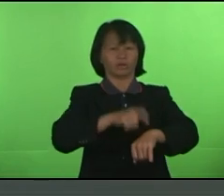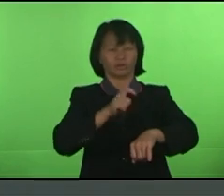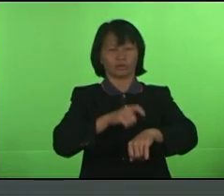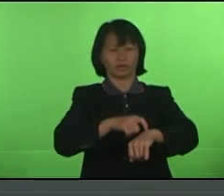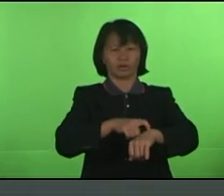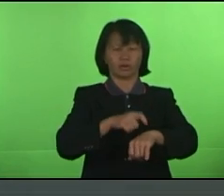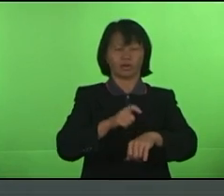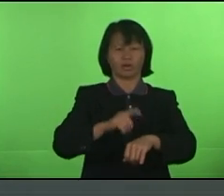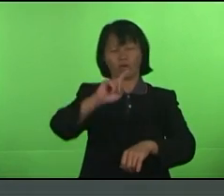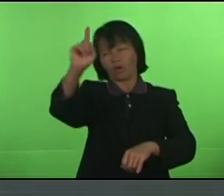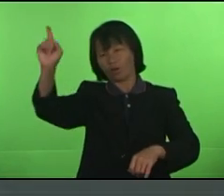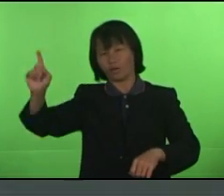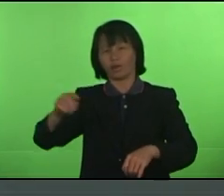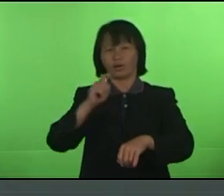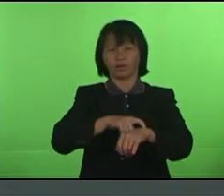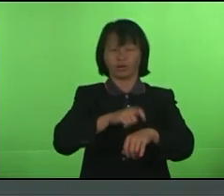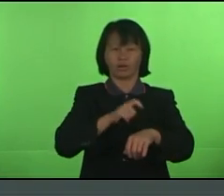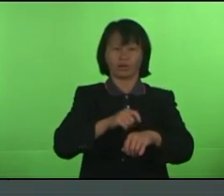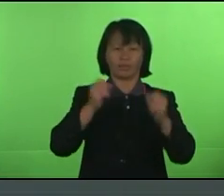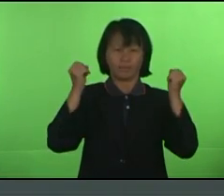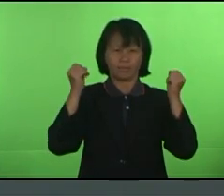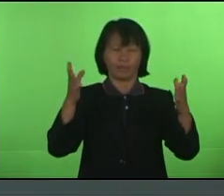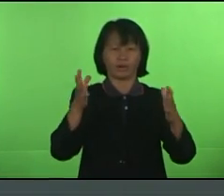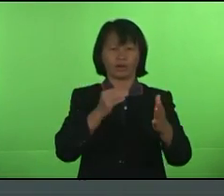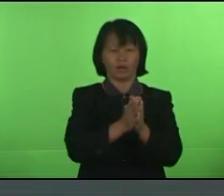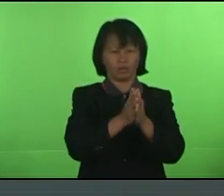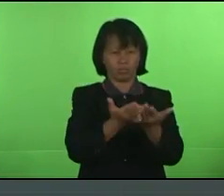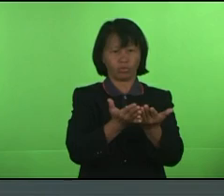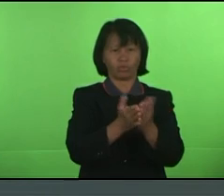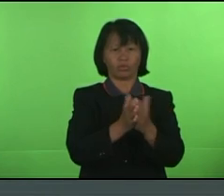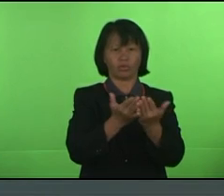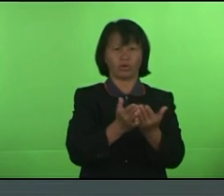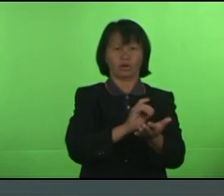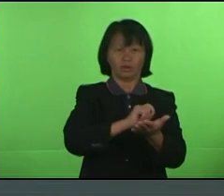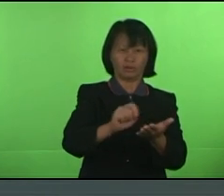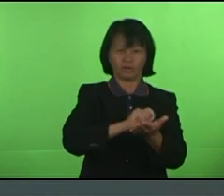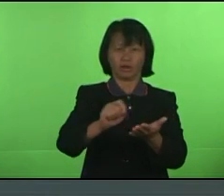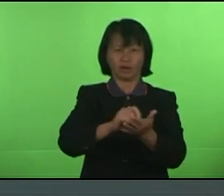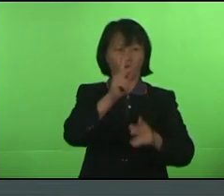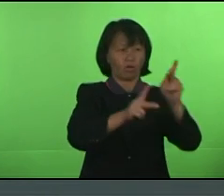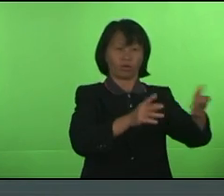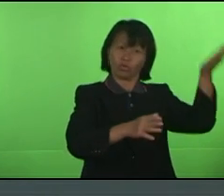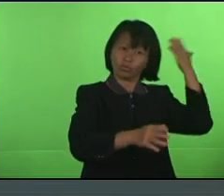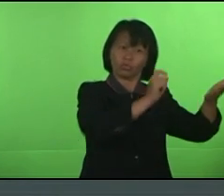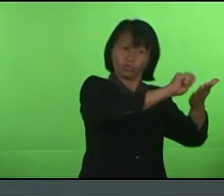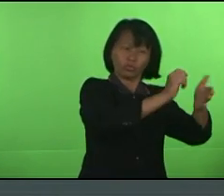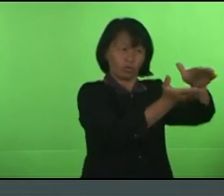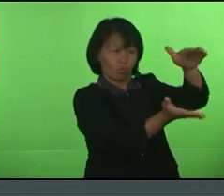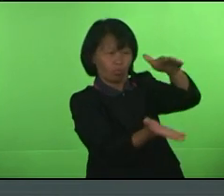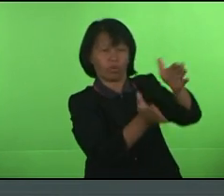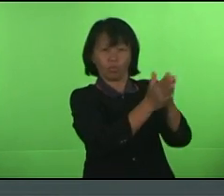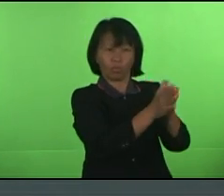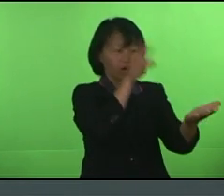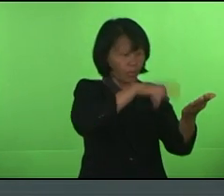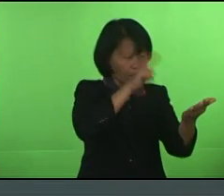time gurus everywhere, time management gurus everywhere, a lot of books and paperbacks written on it by a lot of people. But roughly